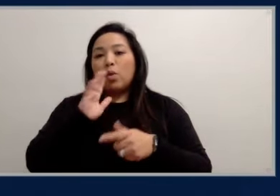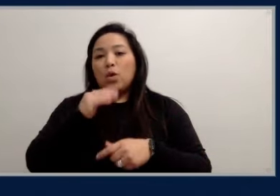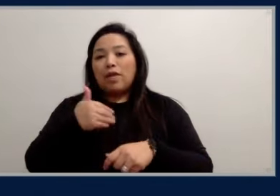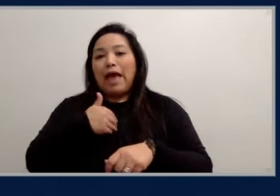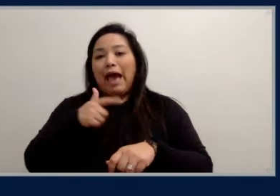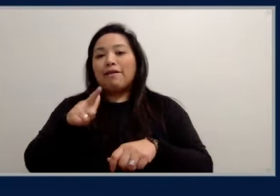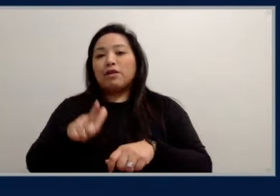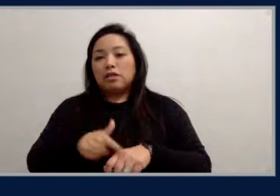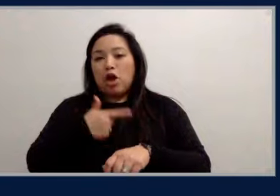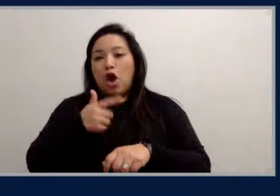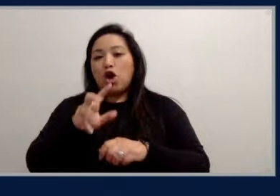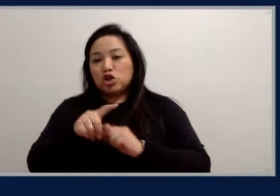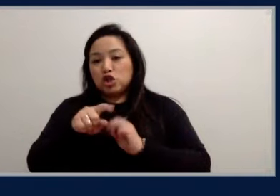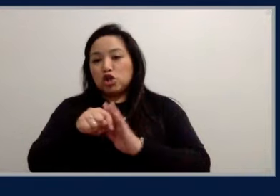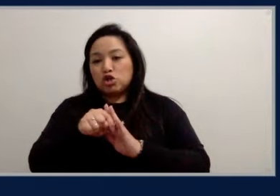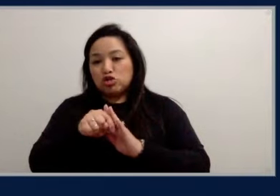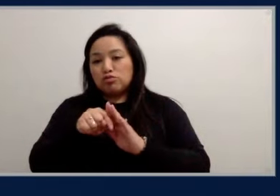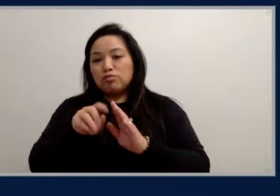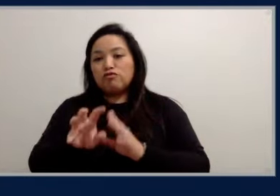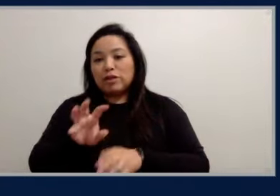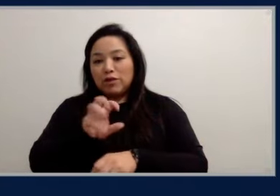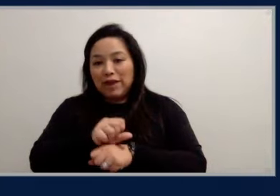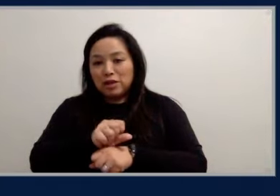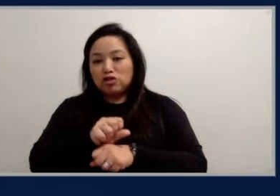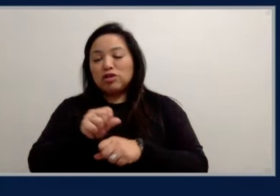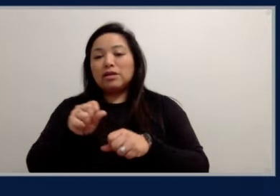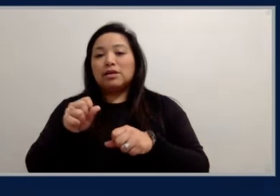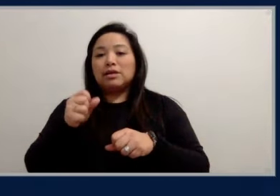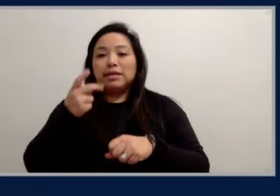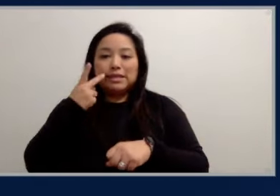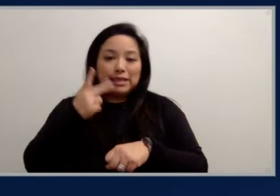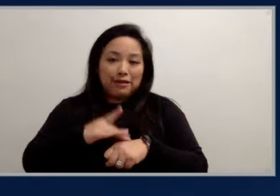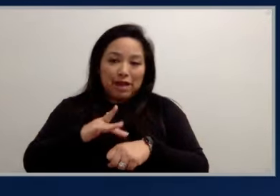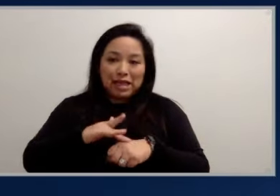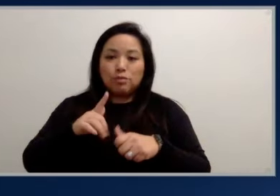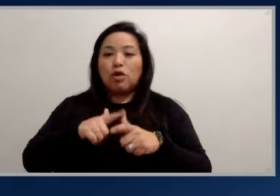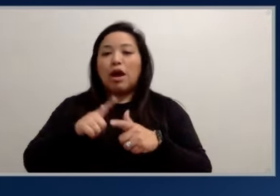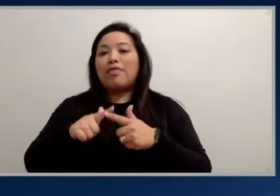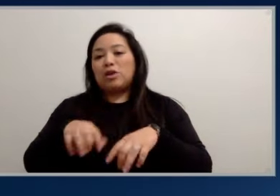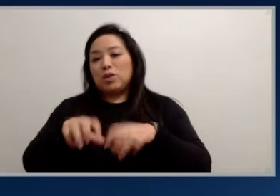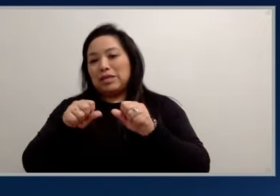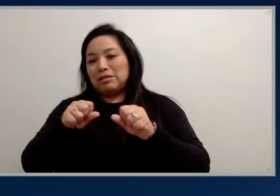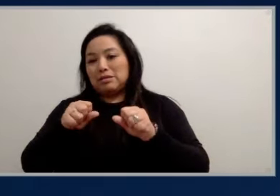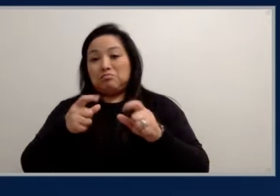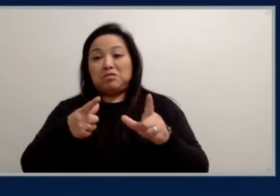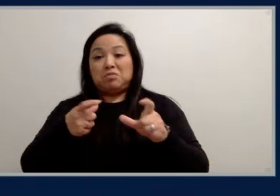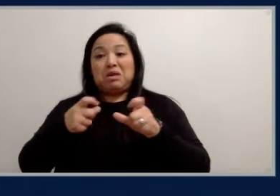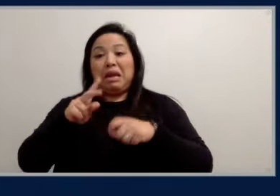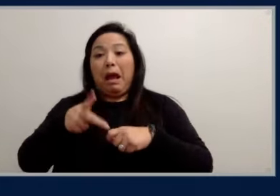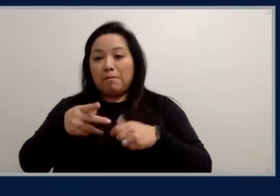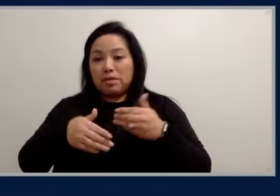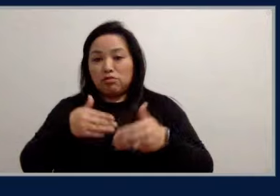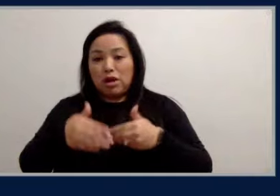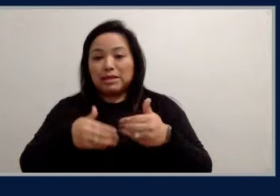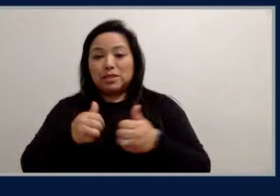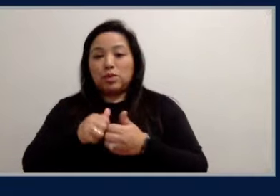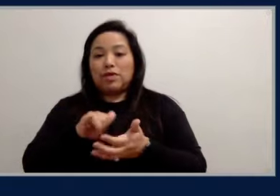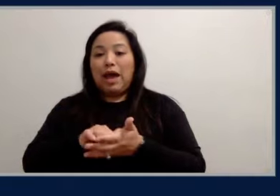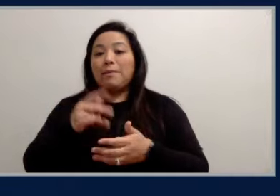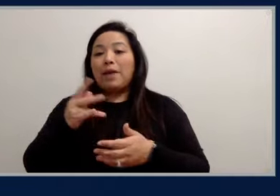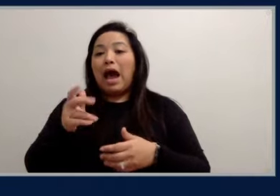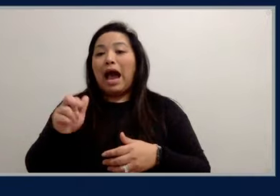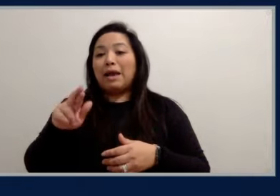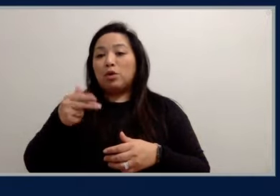long-term reservation. You have the instances available, and you can spin up your clusters there. Now, with SageMaker HyperPod training plans,